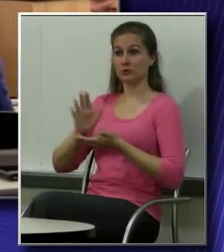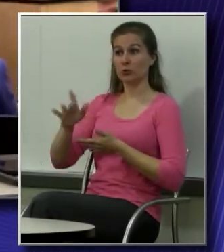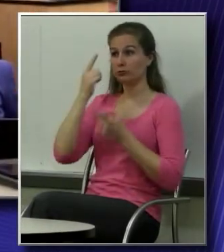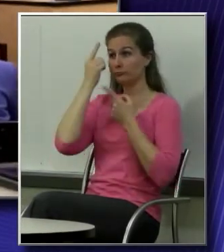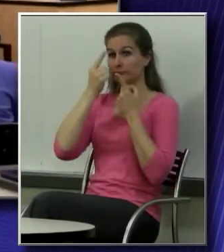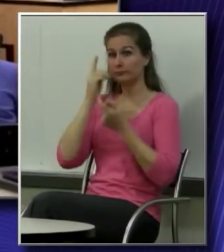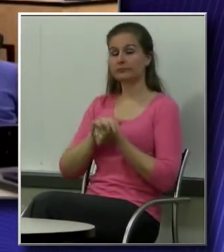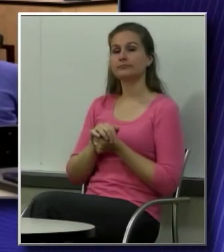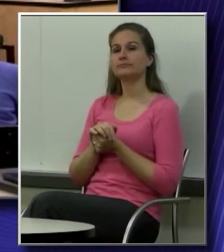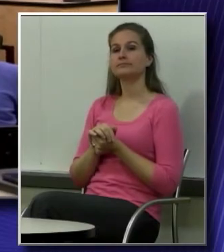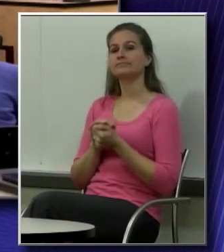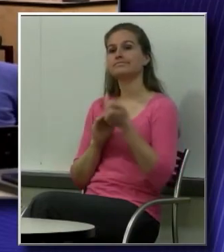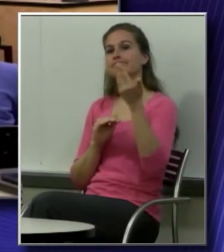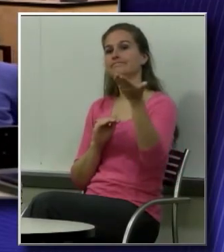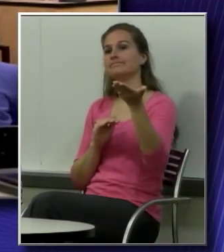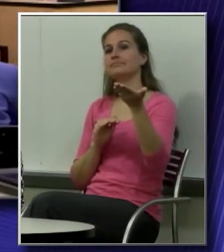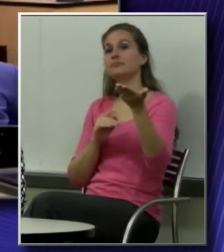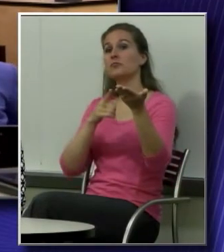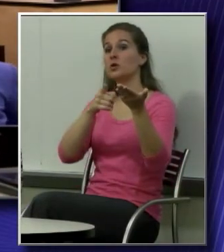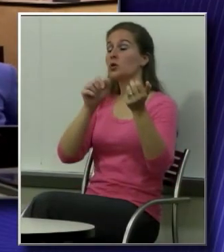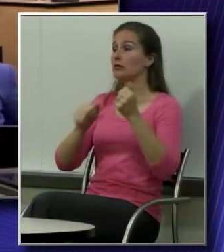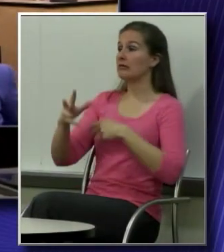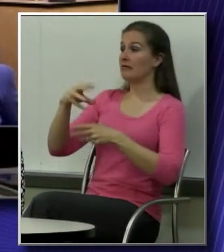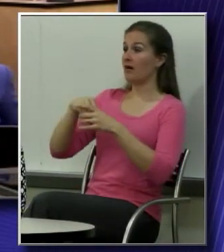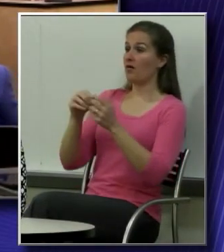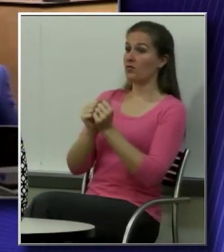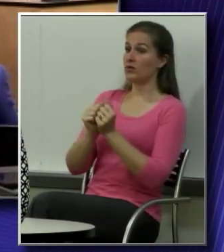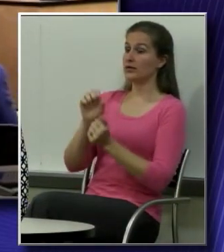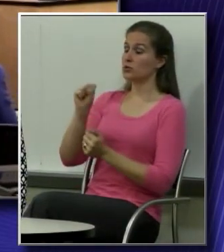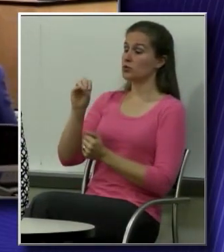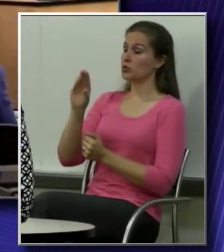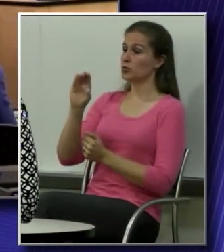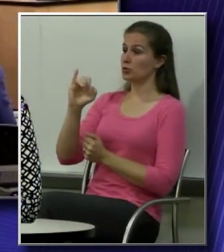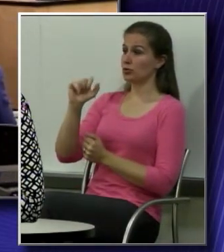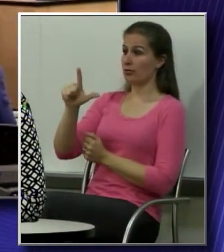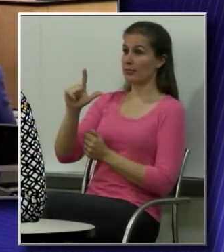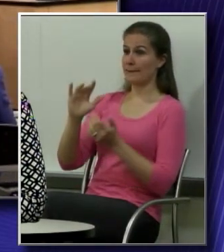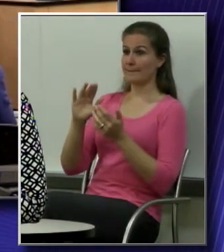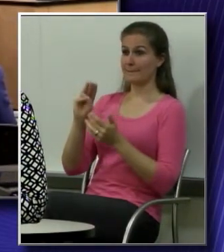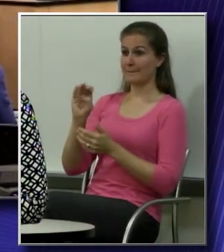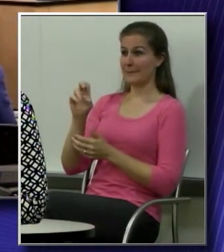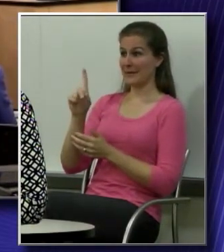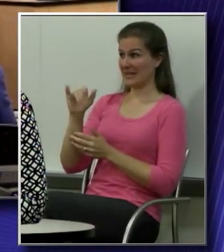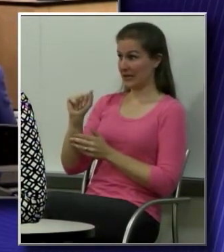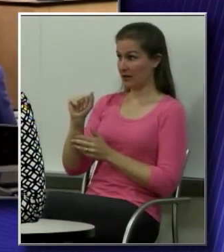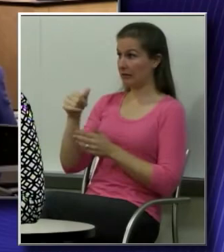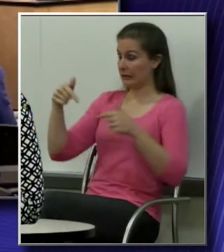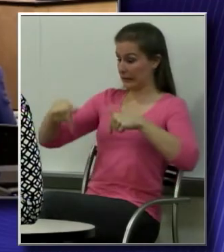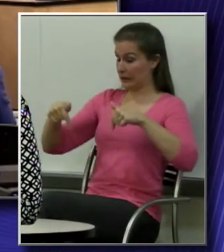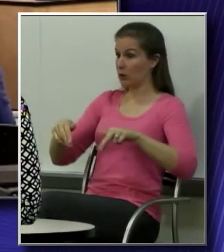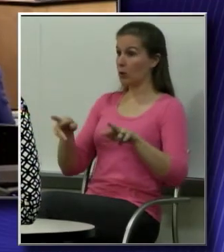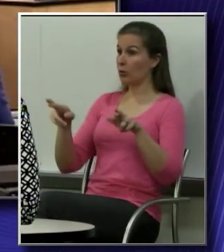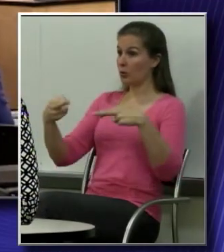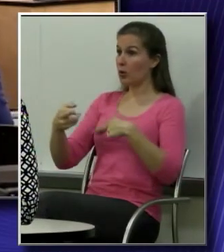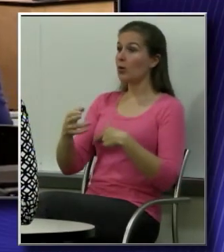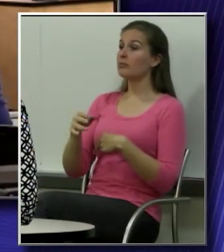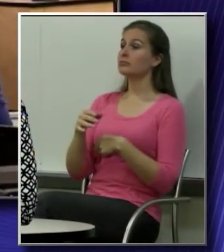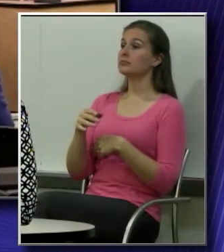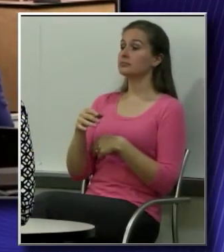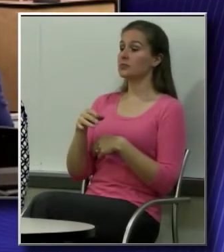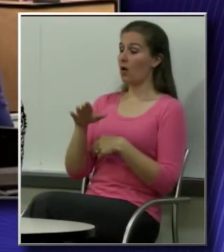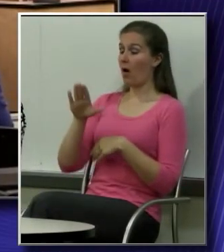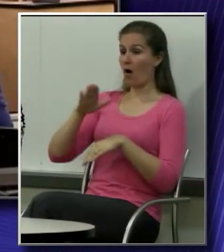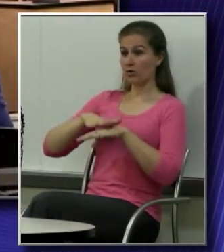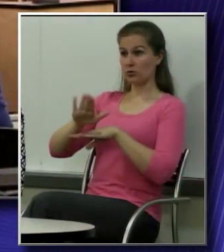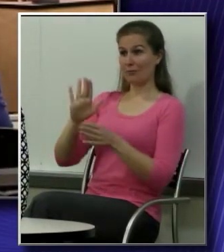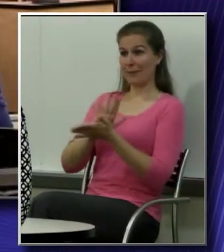You can participate using social media here in the room and also the folks that are live streaming. If you look on the back of those